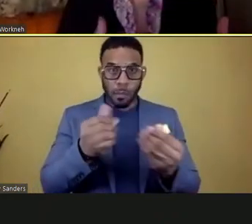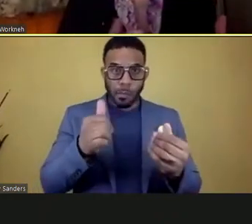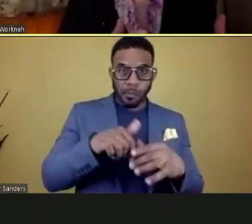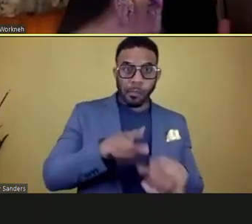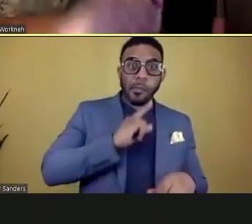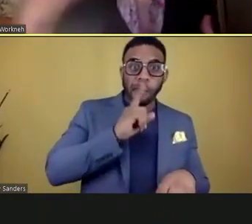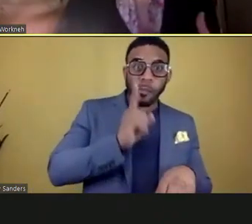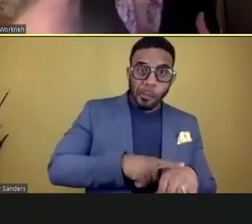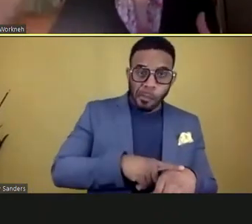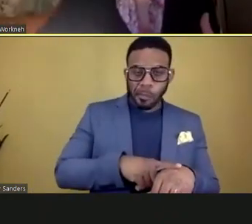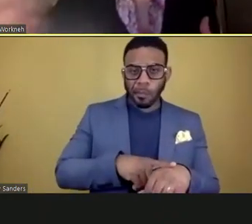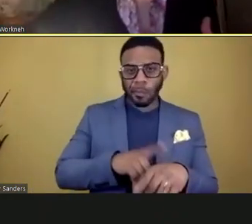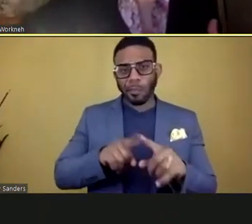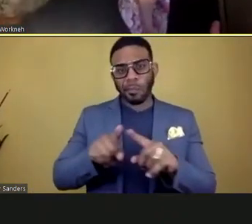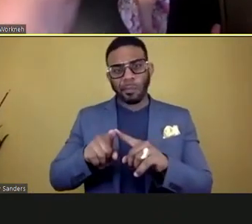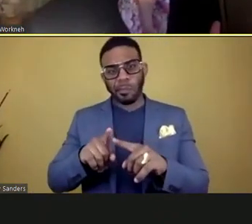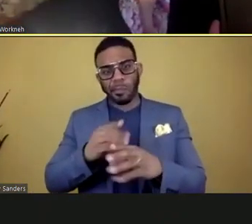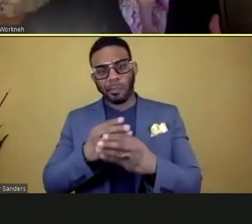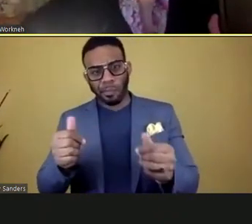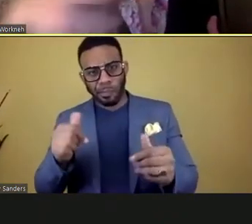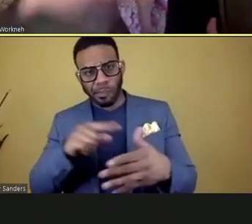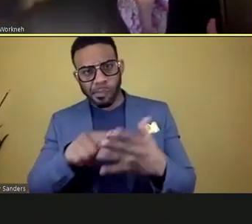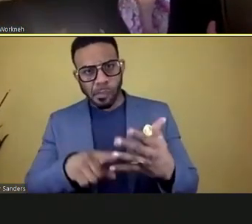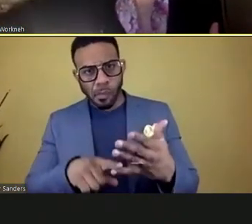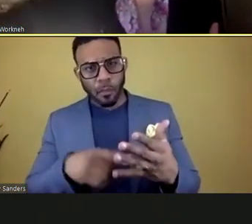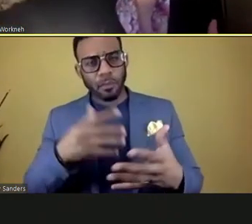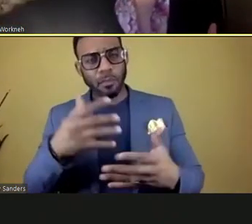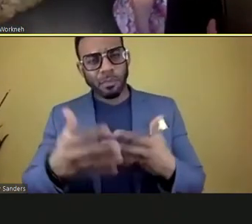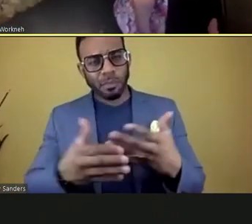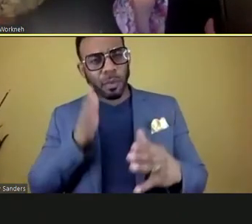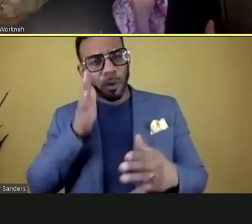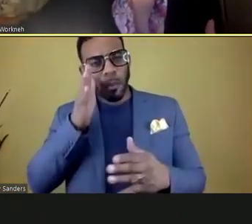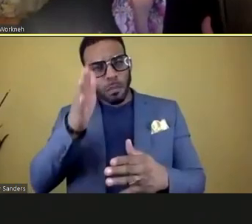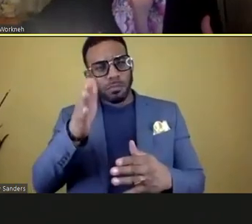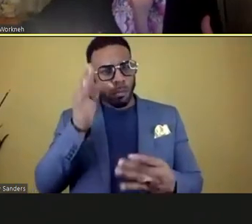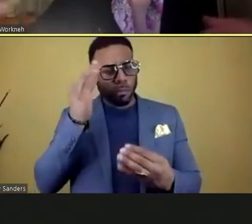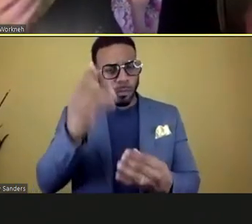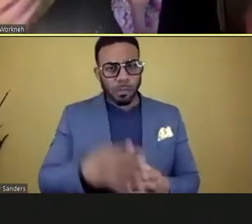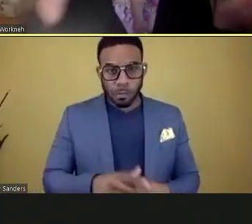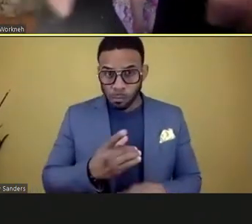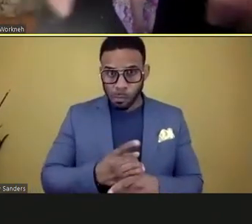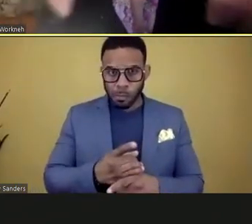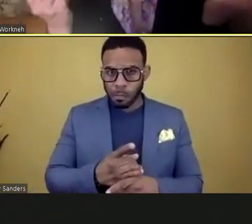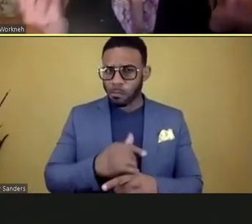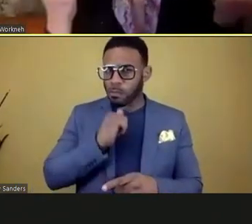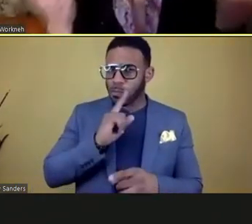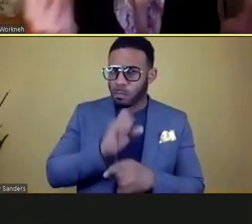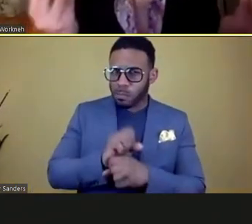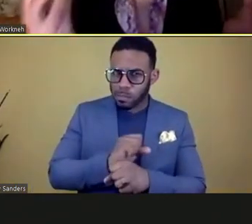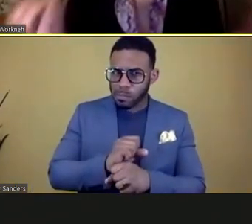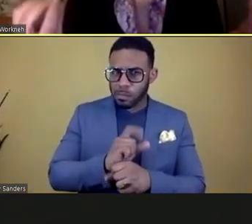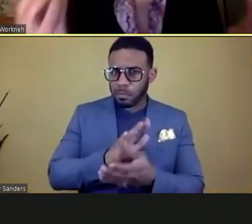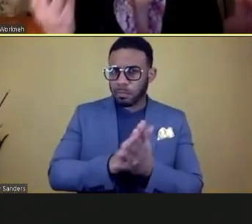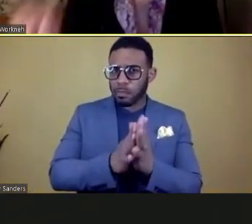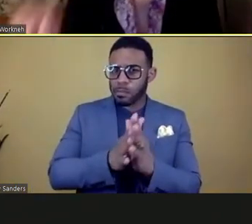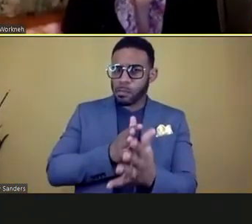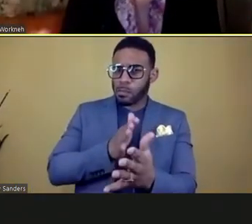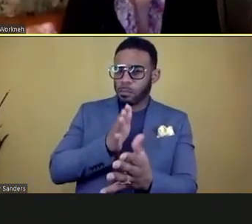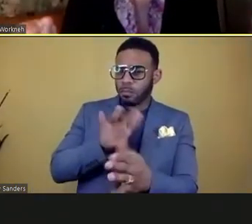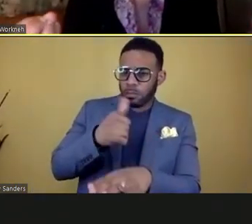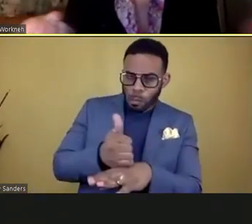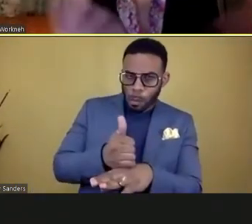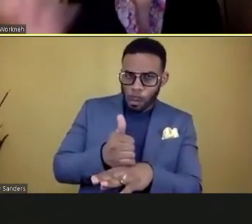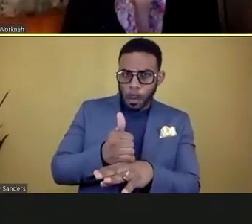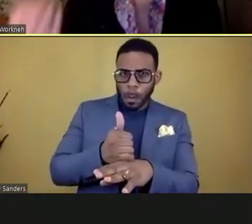real time. And then we're also resolving them kind of future thinking, right? It's to not really actually become fixed or